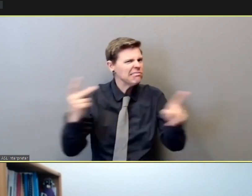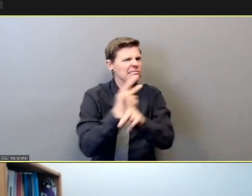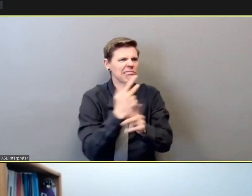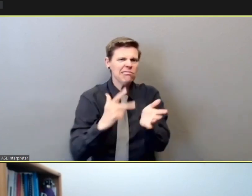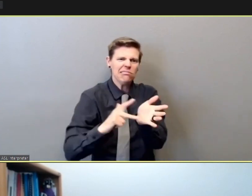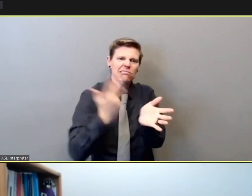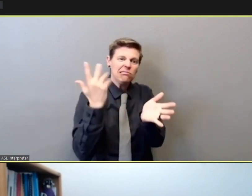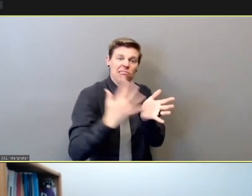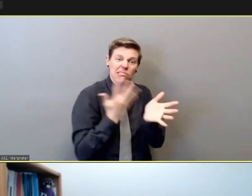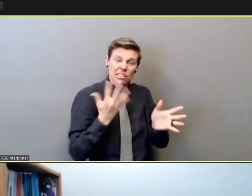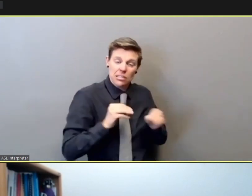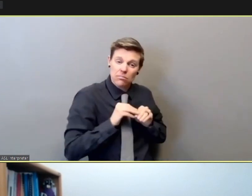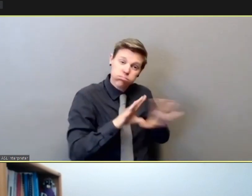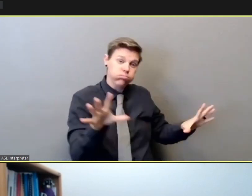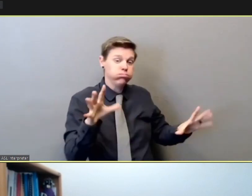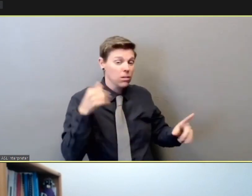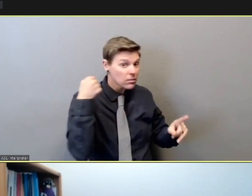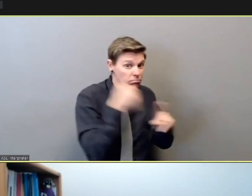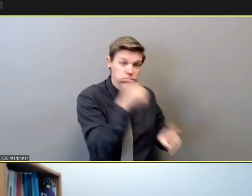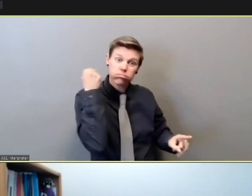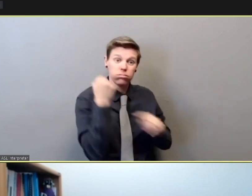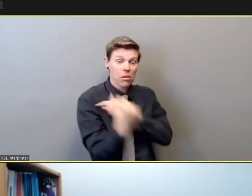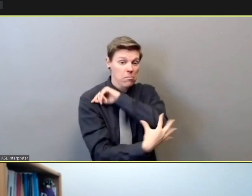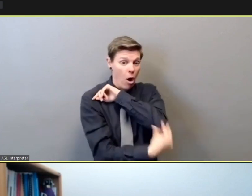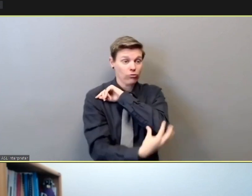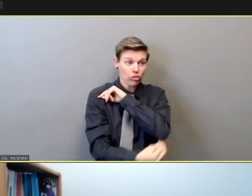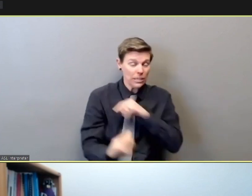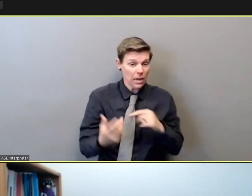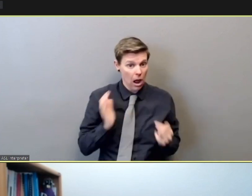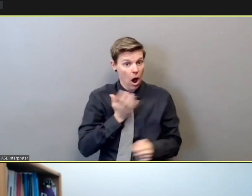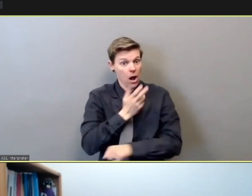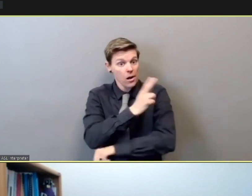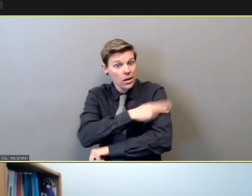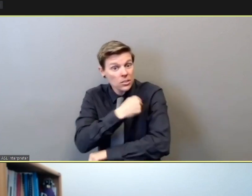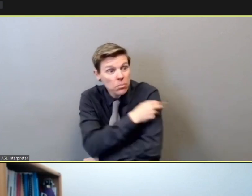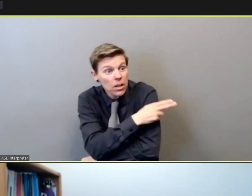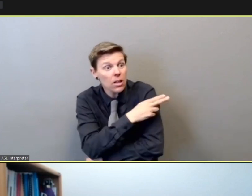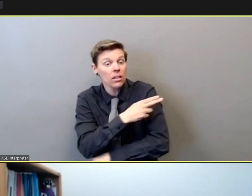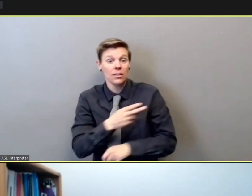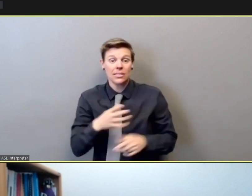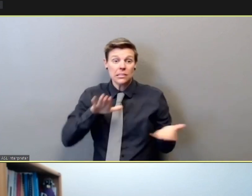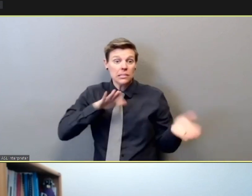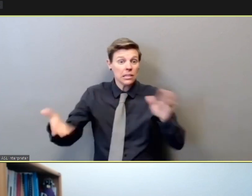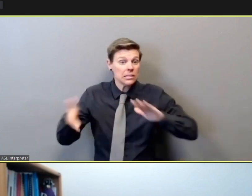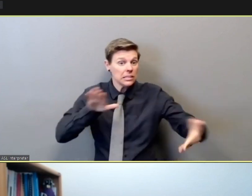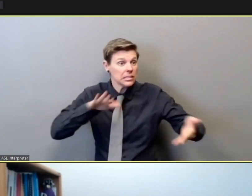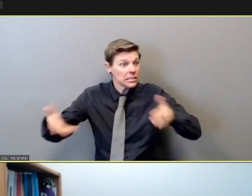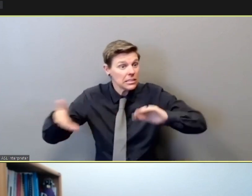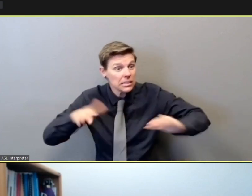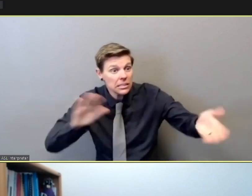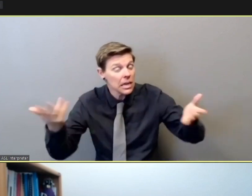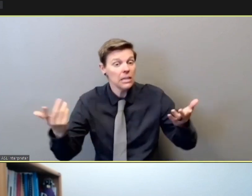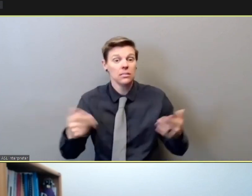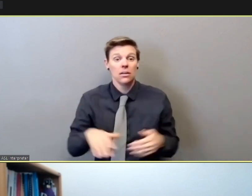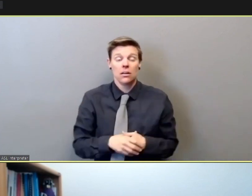that hospitalization and death rates are 2 to 3 times higher for those who get the disease.